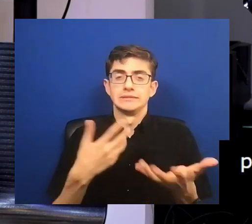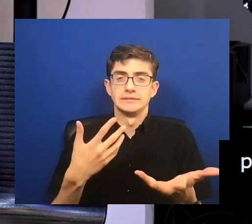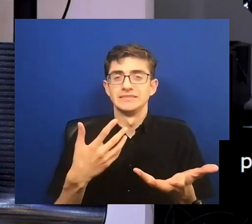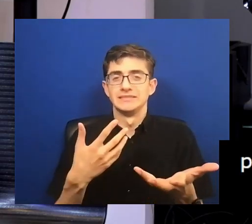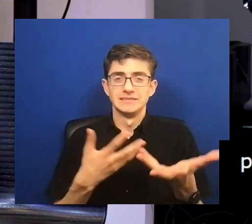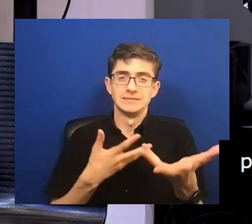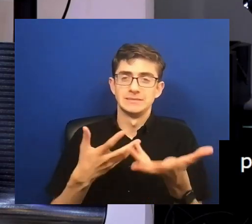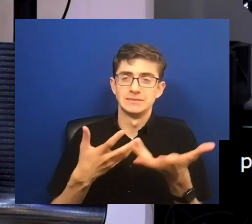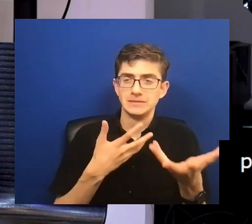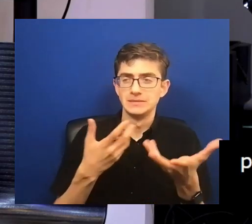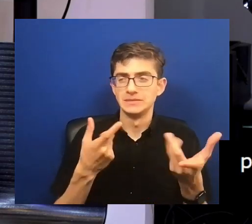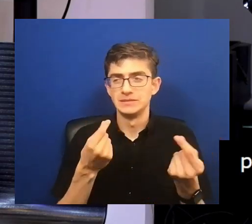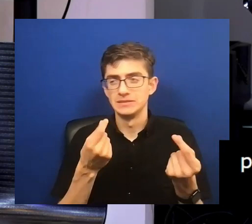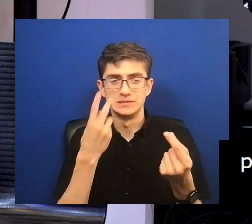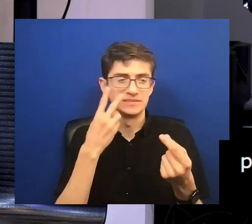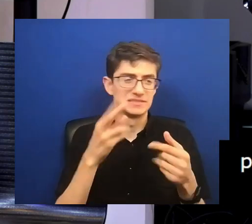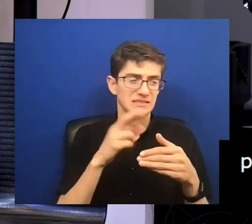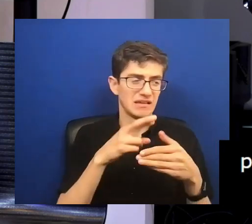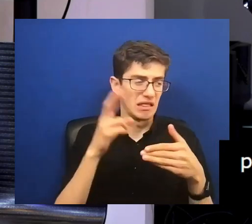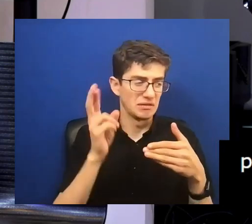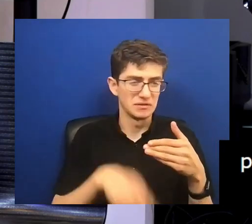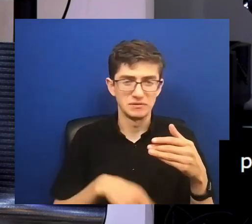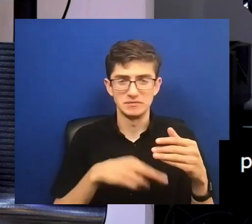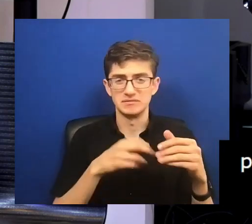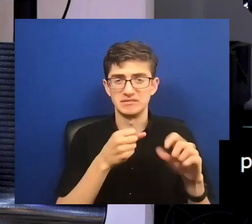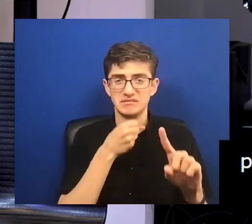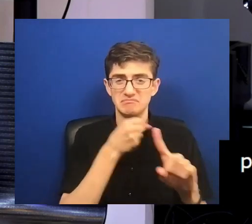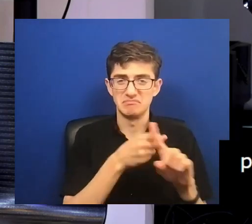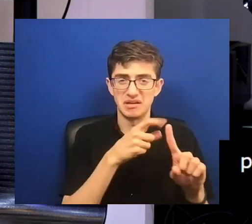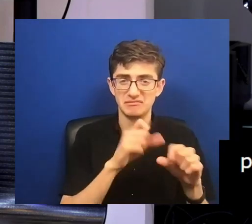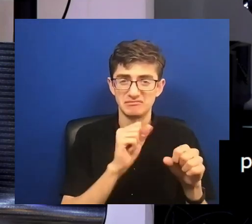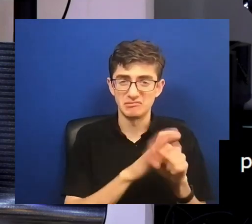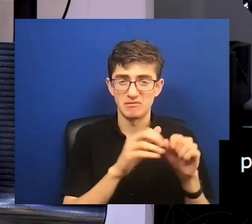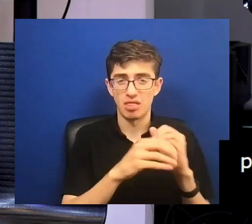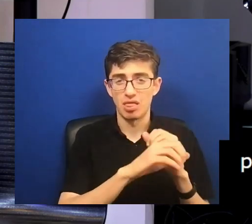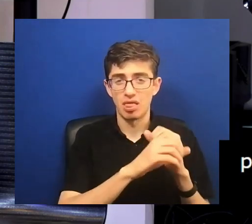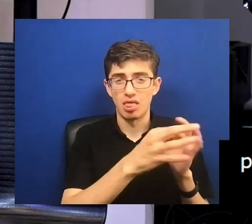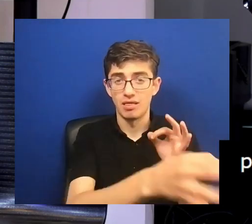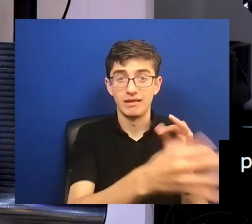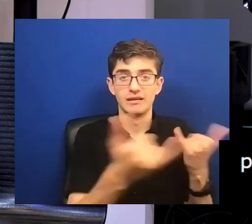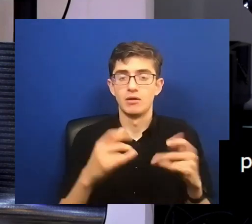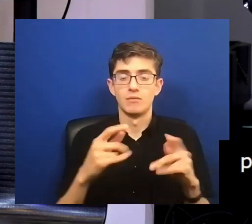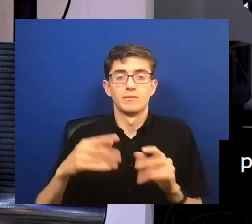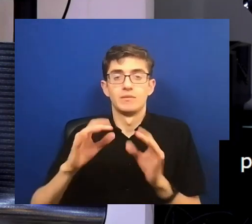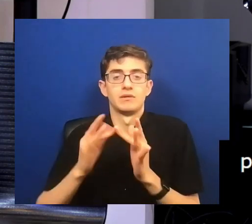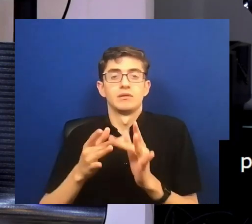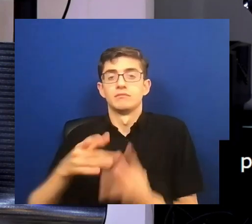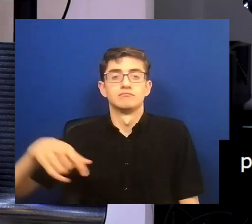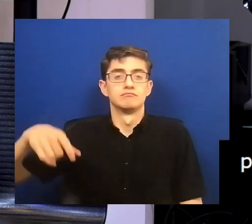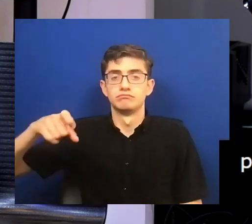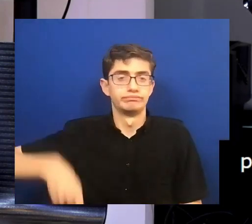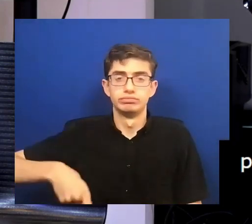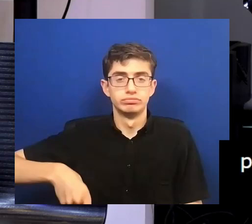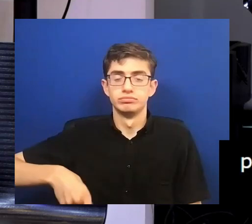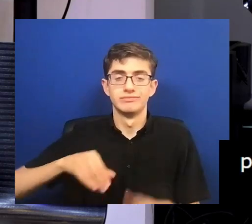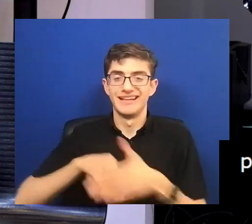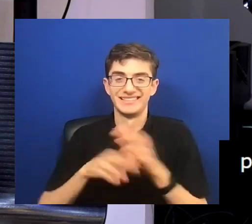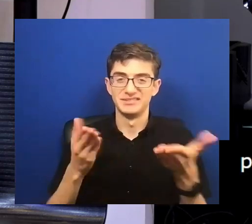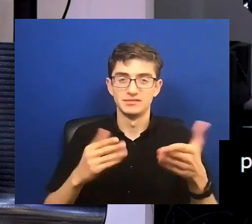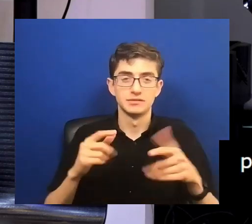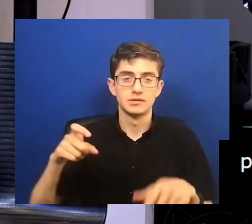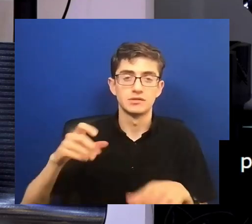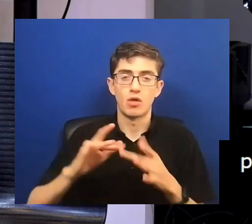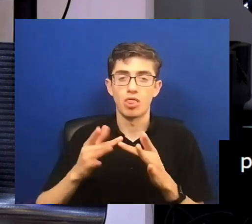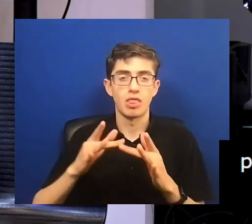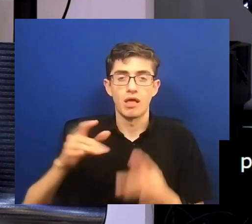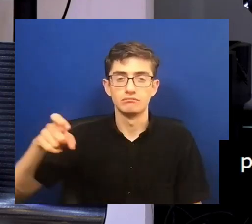still grappling with the immense results of the pandemic and the need people have to get online and access services online, we started